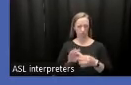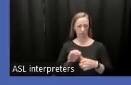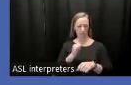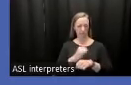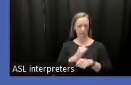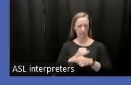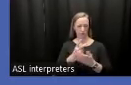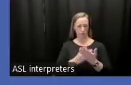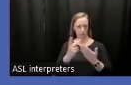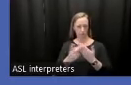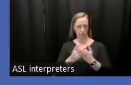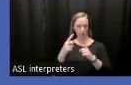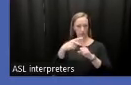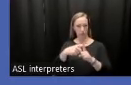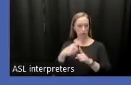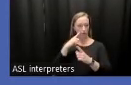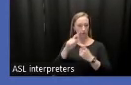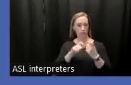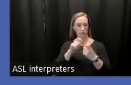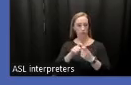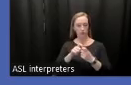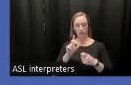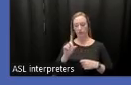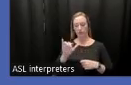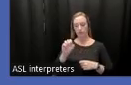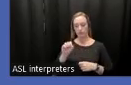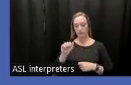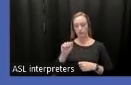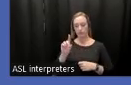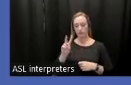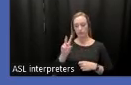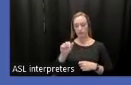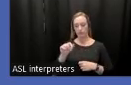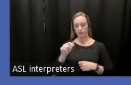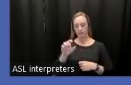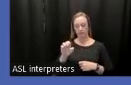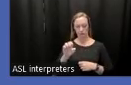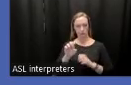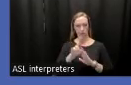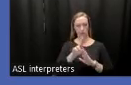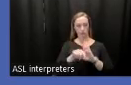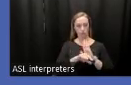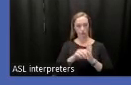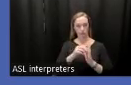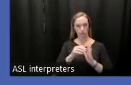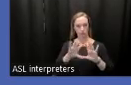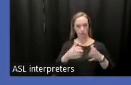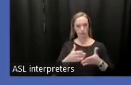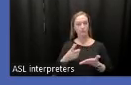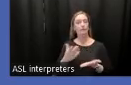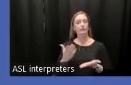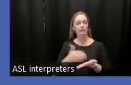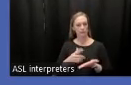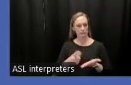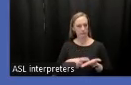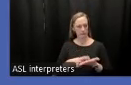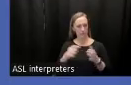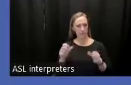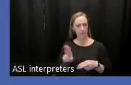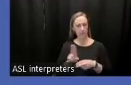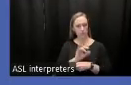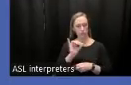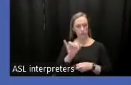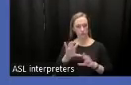certain disadvantaged undergraduate student groups? And again, sometimes that we can utilize these groups for student